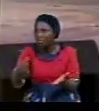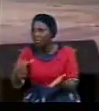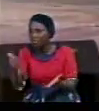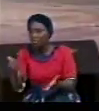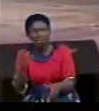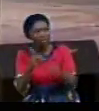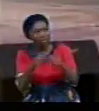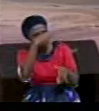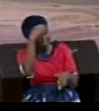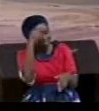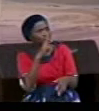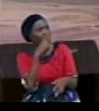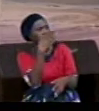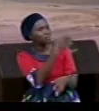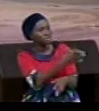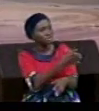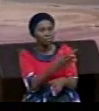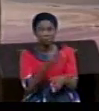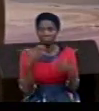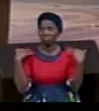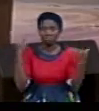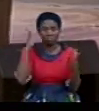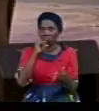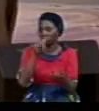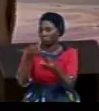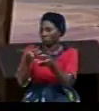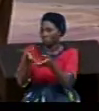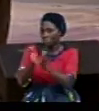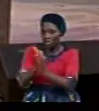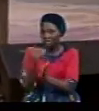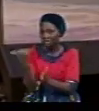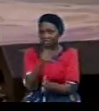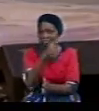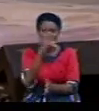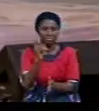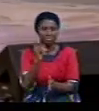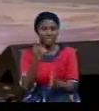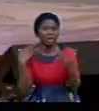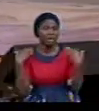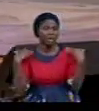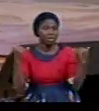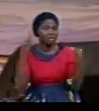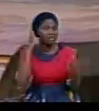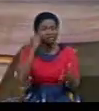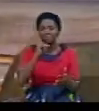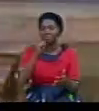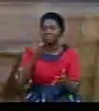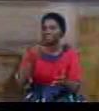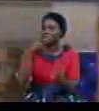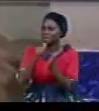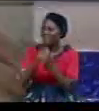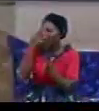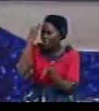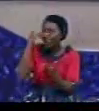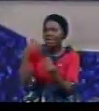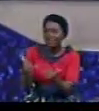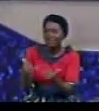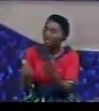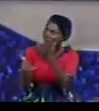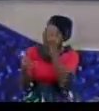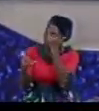they won't ask any question angels will not say why now